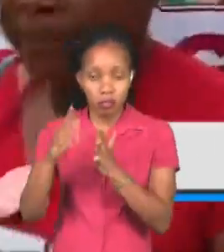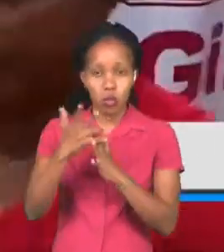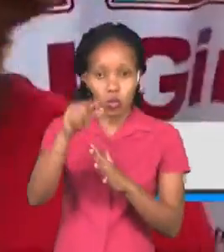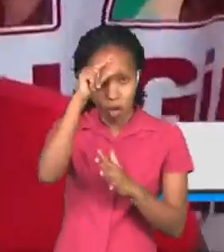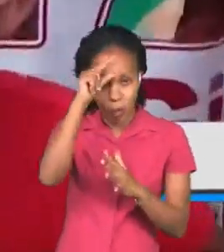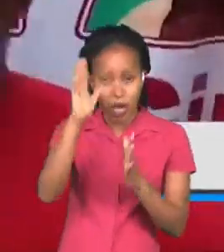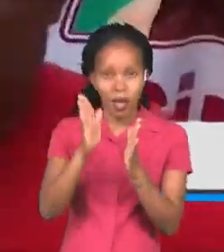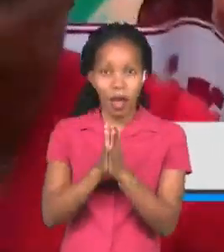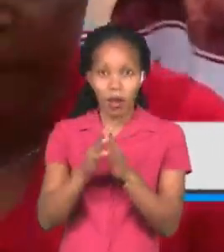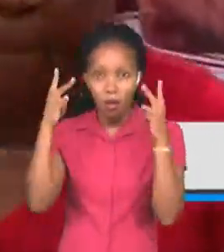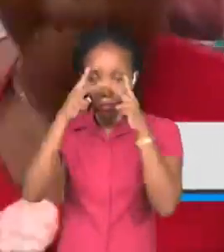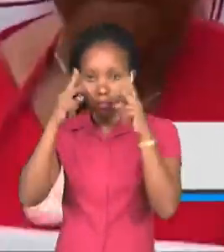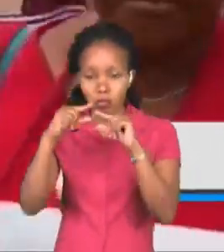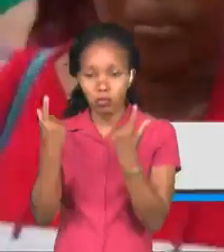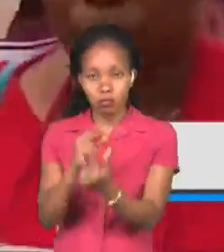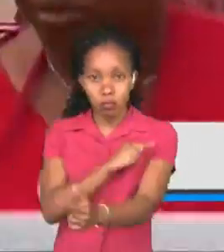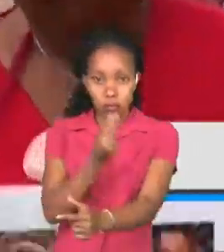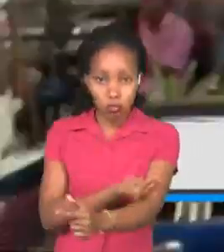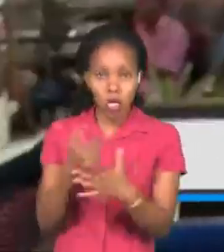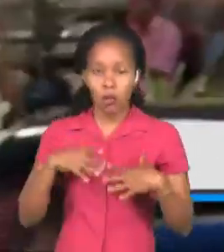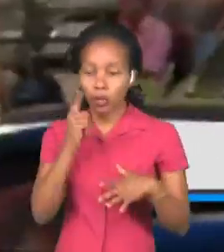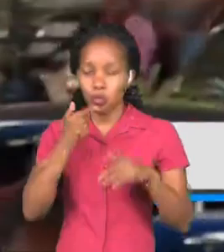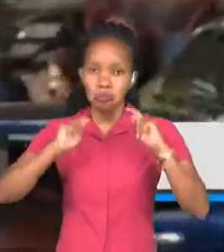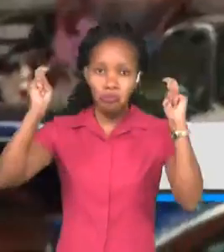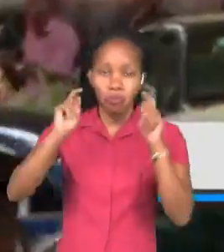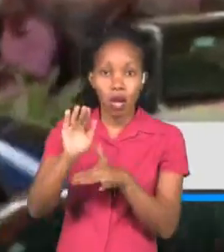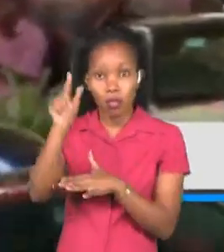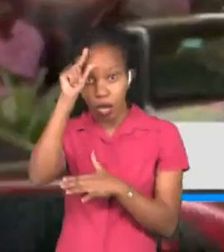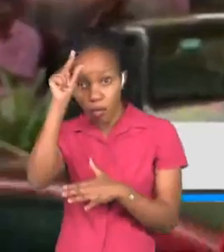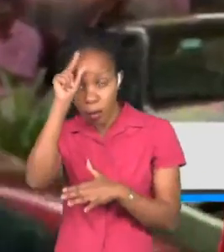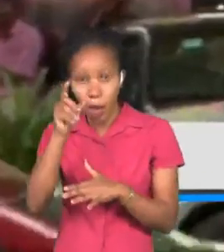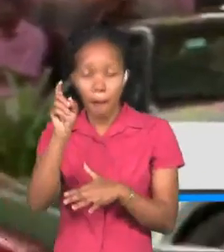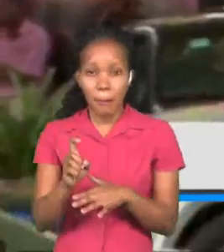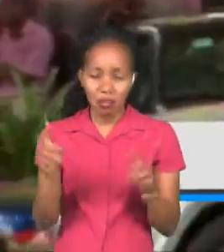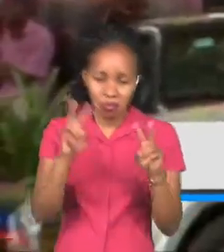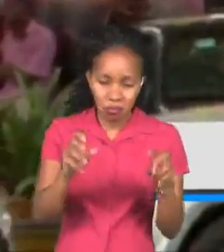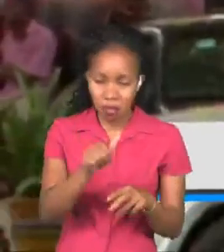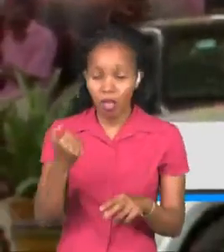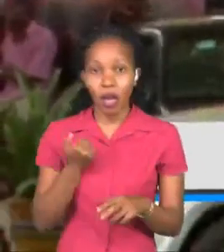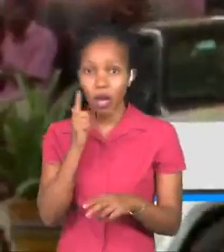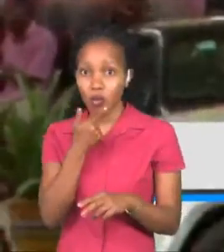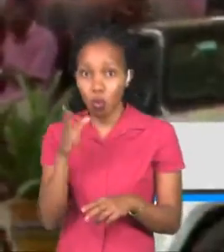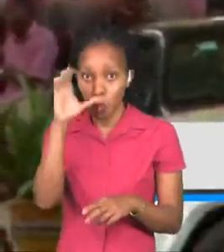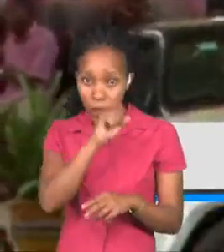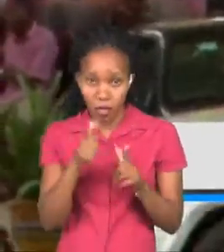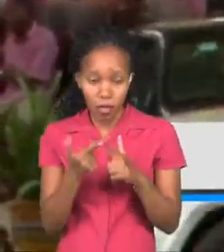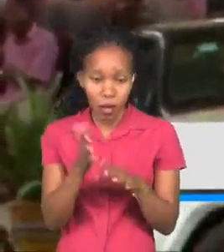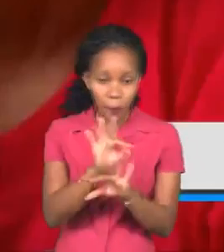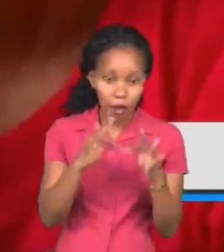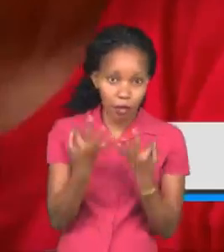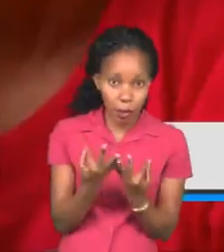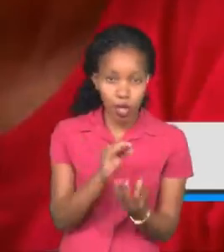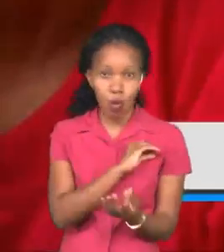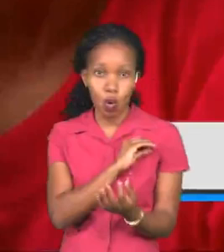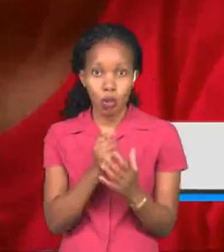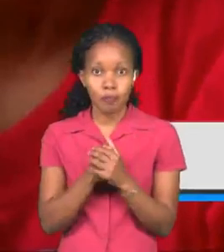and Boko Haram. People marching through the country's capital called on the government to locate the remaining missing girls and bring them back to their families.